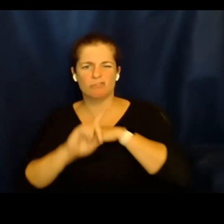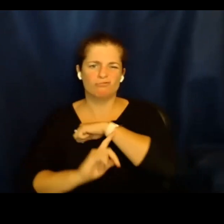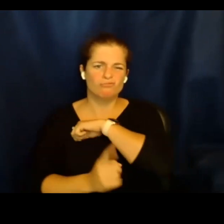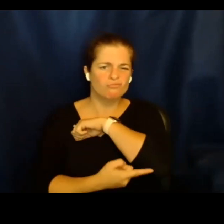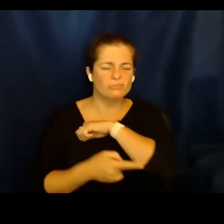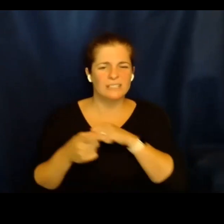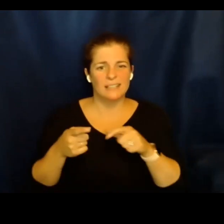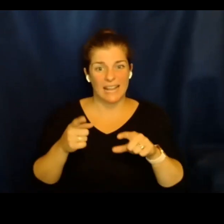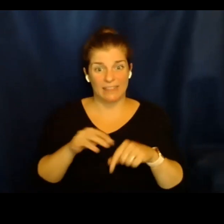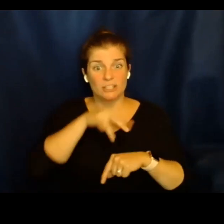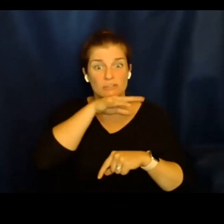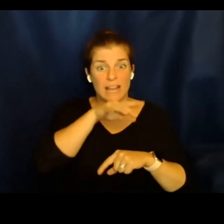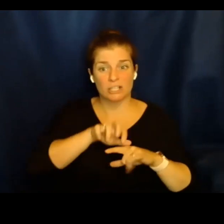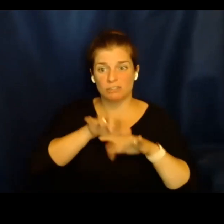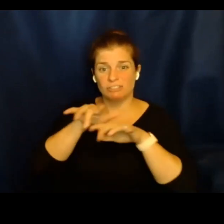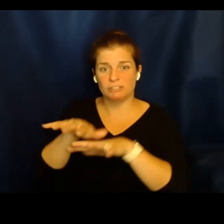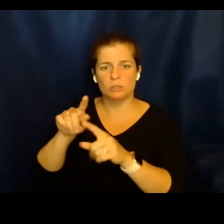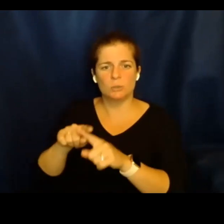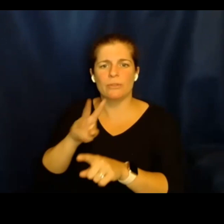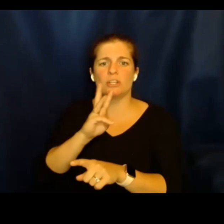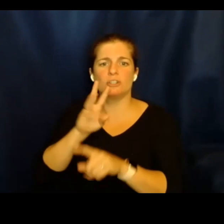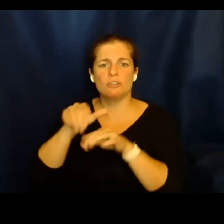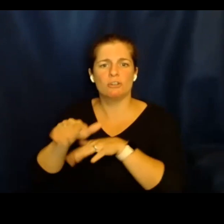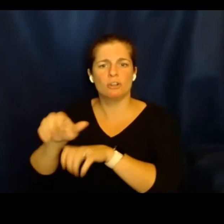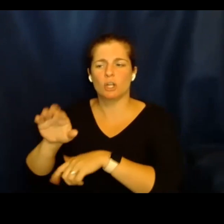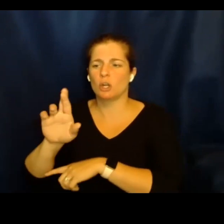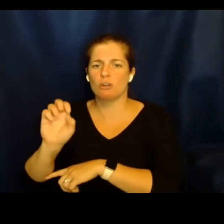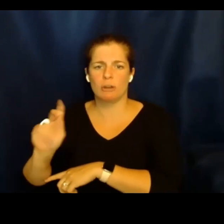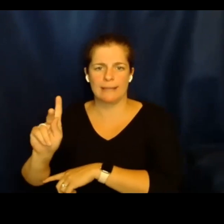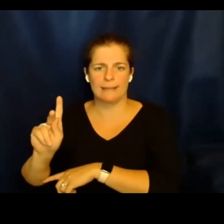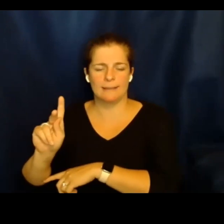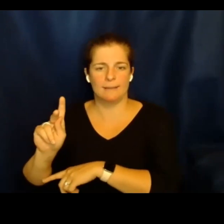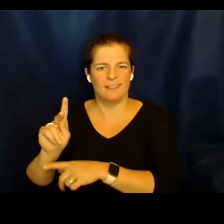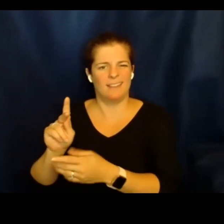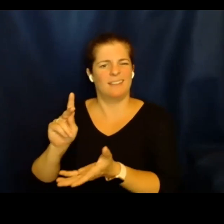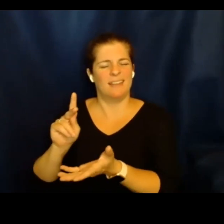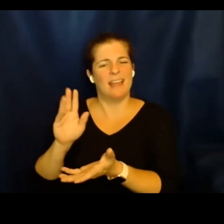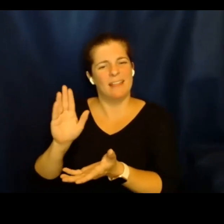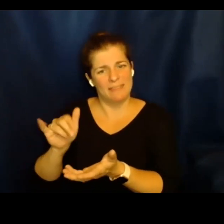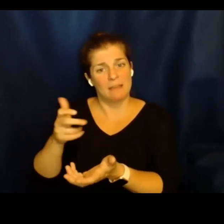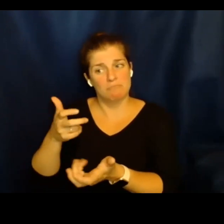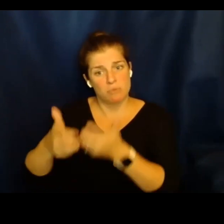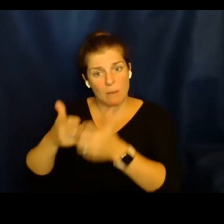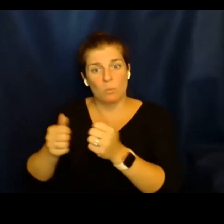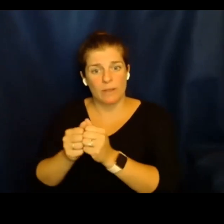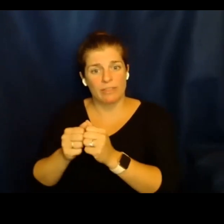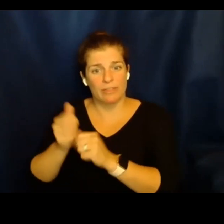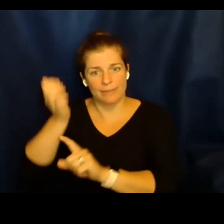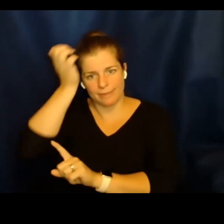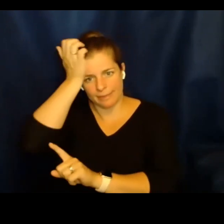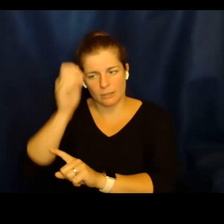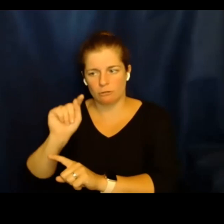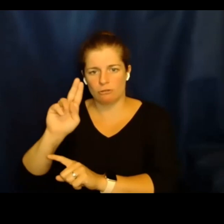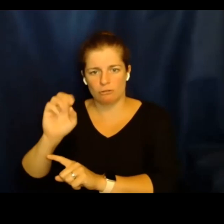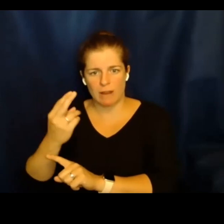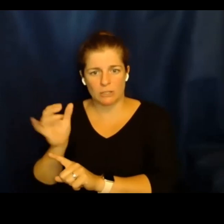But the creek had not only the problem of trash, but it also had that when people, whenever they came to dump this trash, they